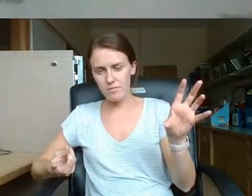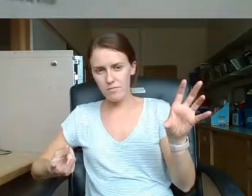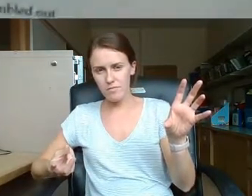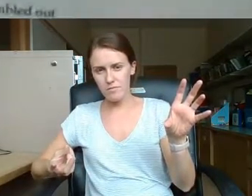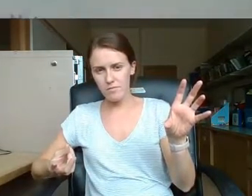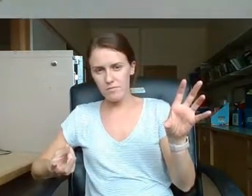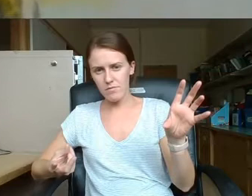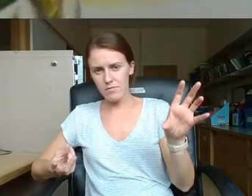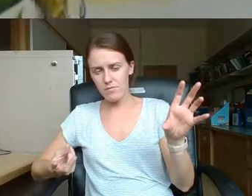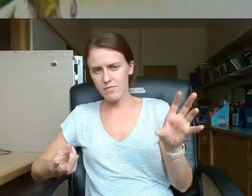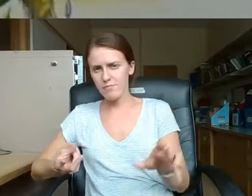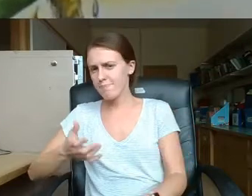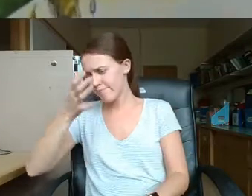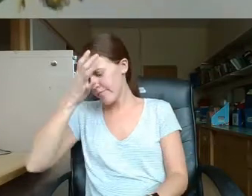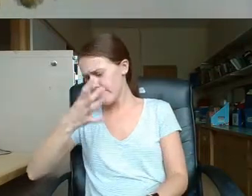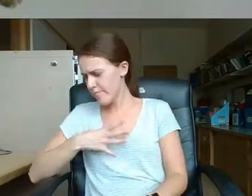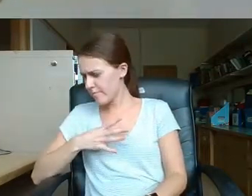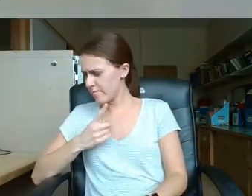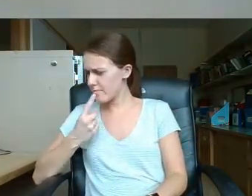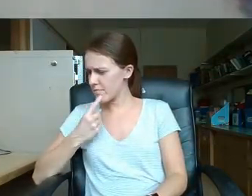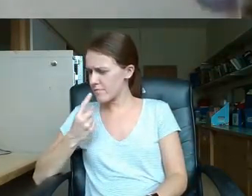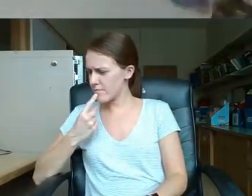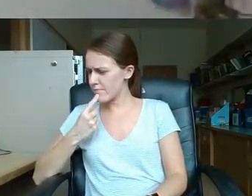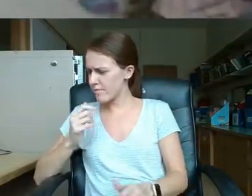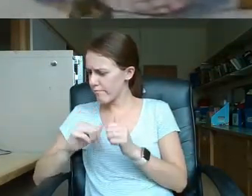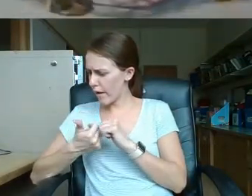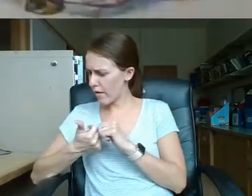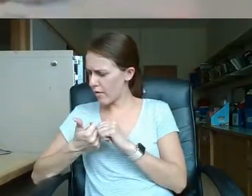up with all my things? He said.